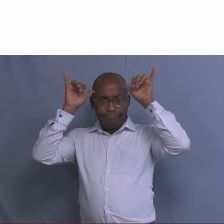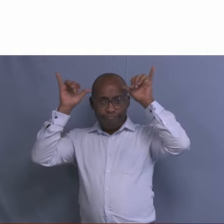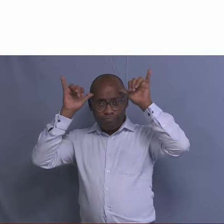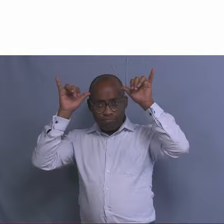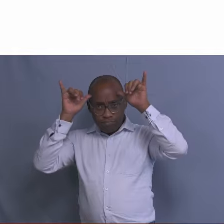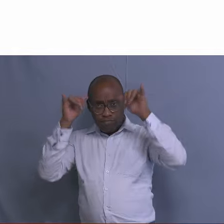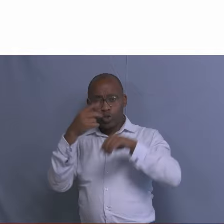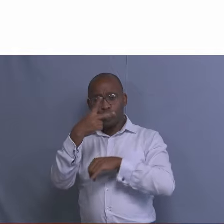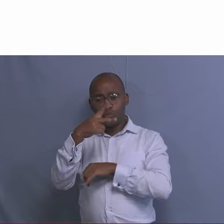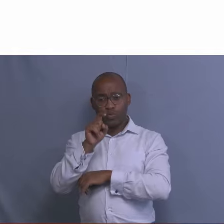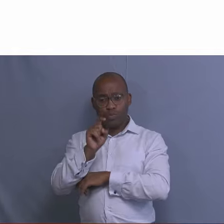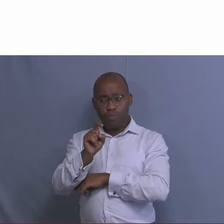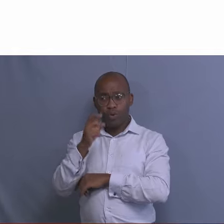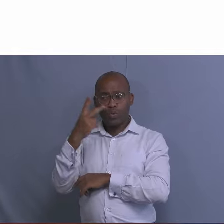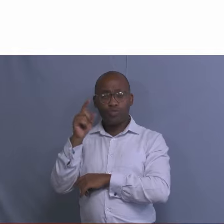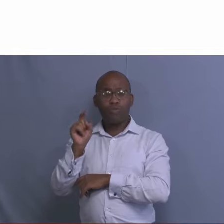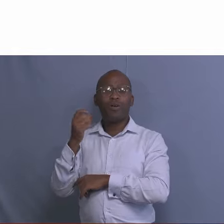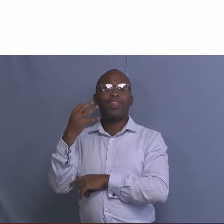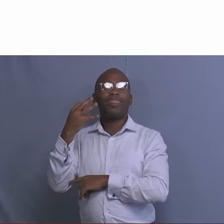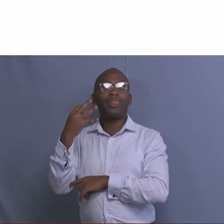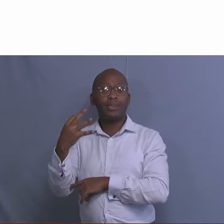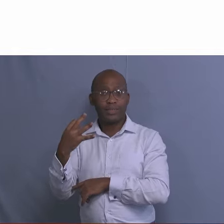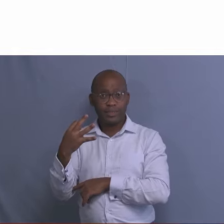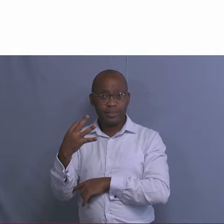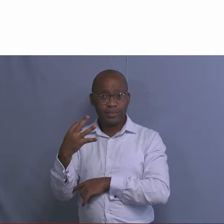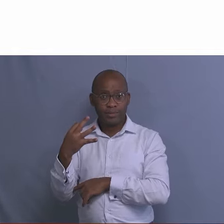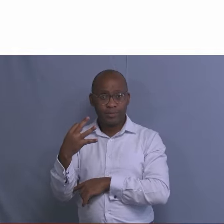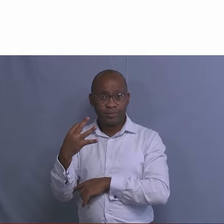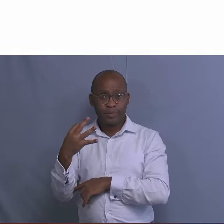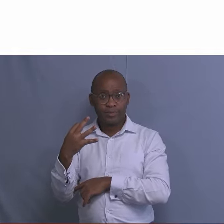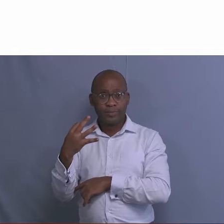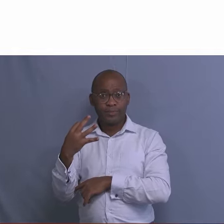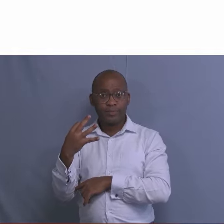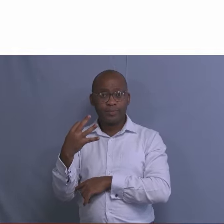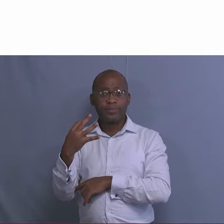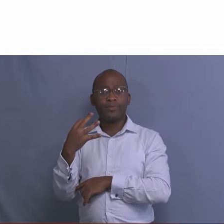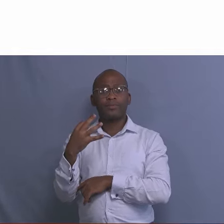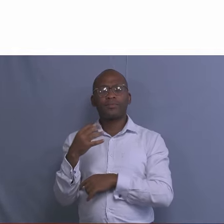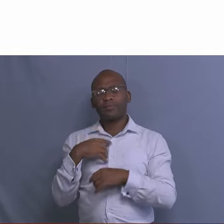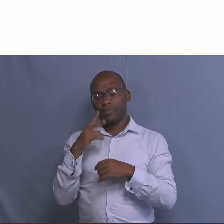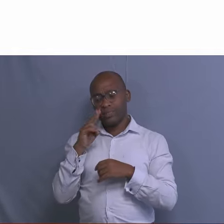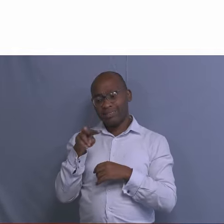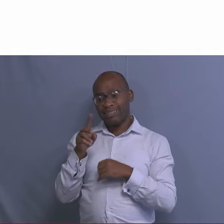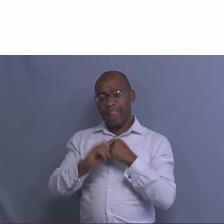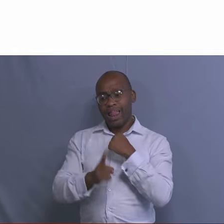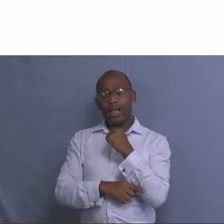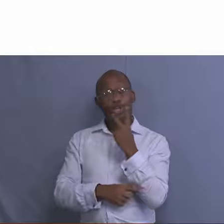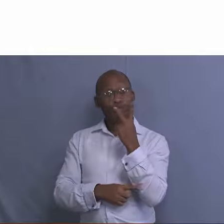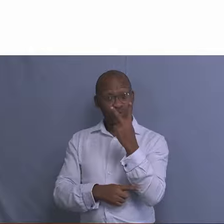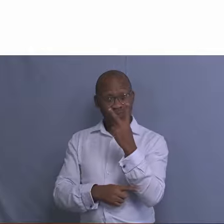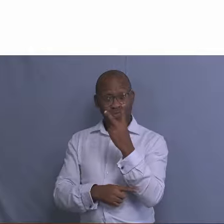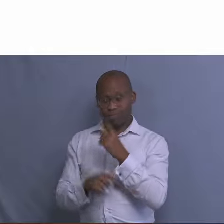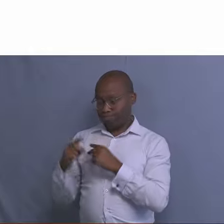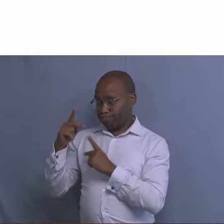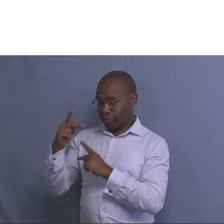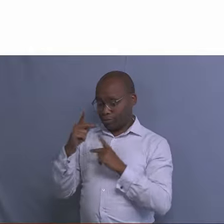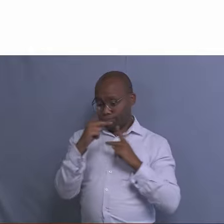2.3.3. So in terms of these, the last 2 pictures, 2.3.2